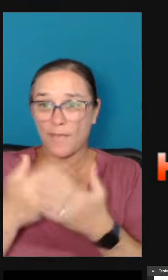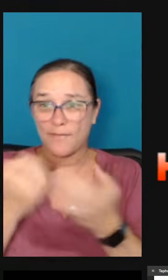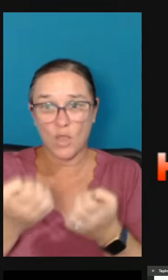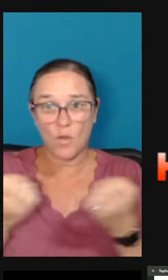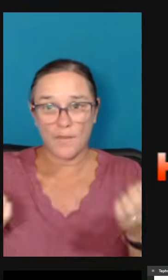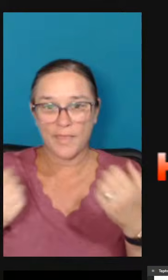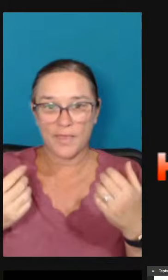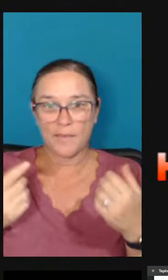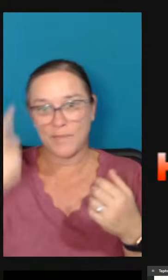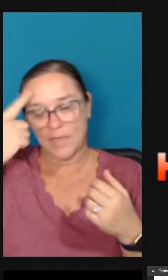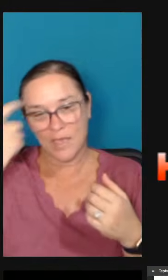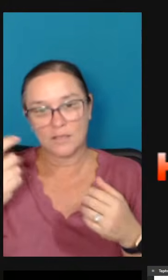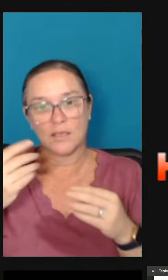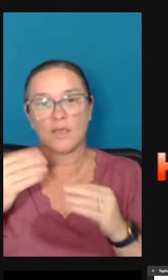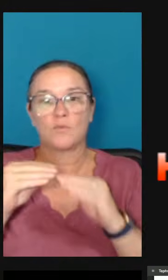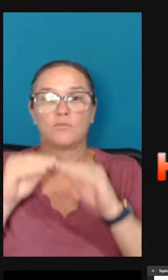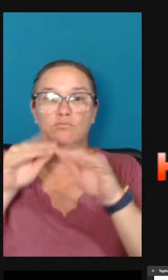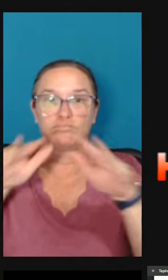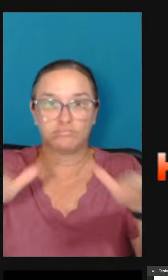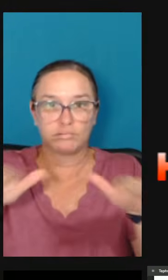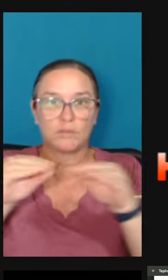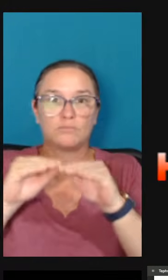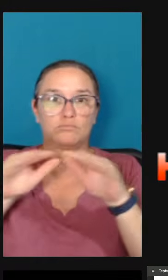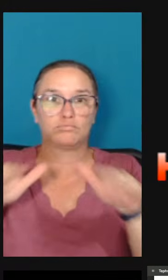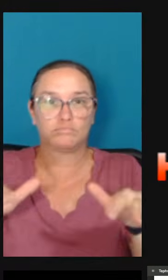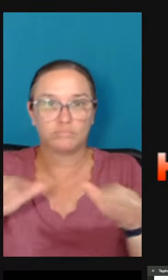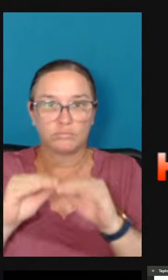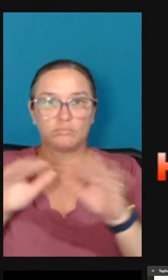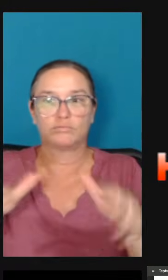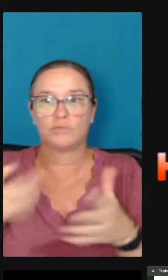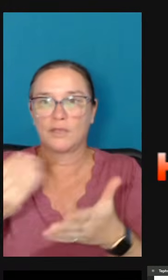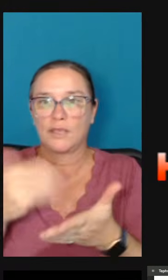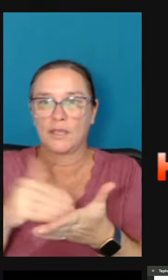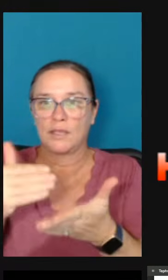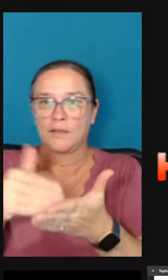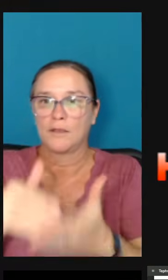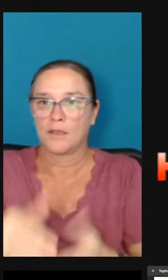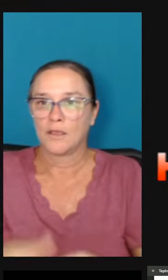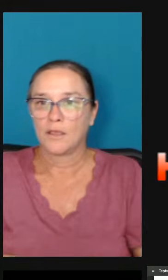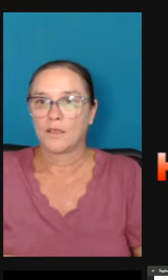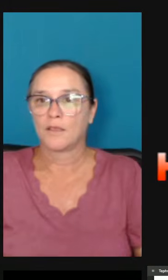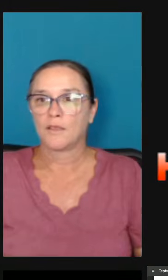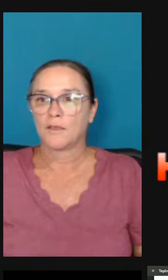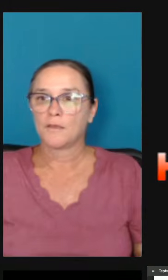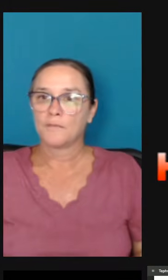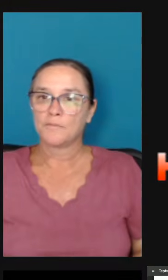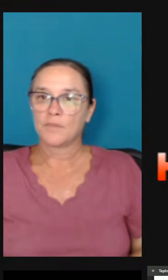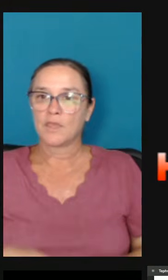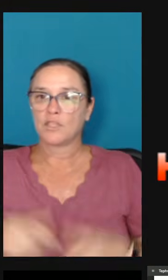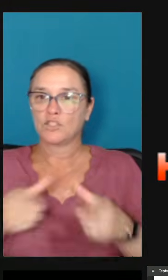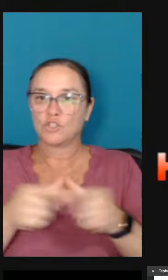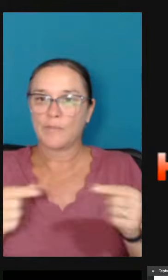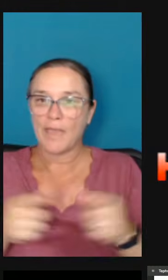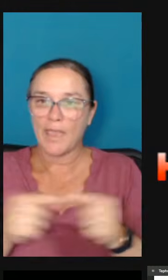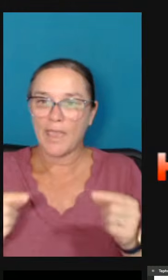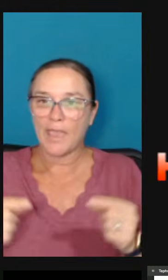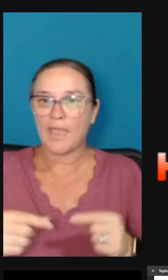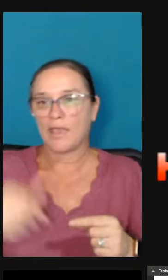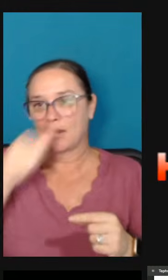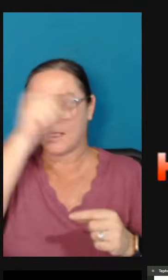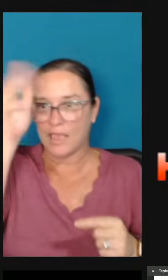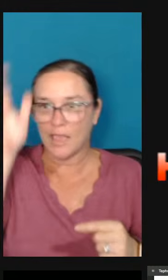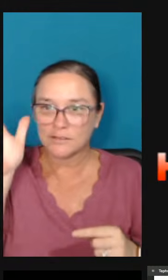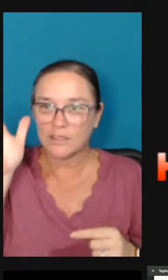kept remobilizing and blowing around, right? And so you can see all the places that studied this in Japan, in